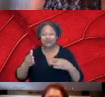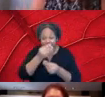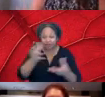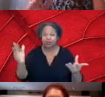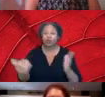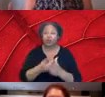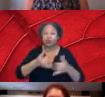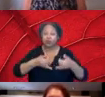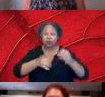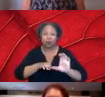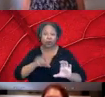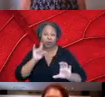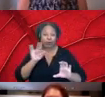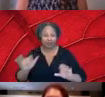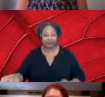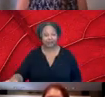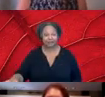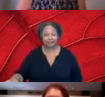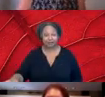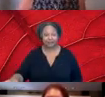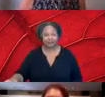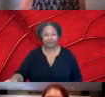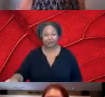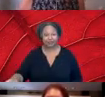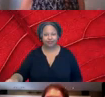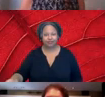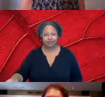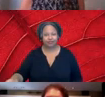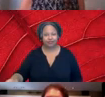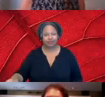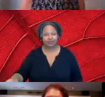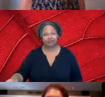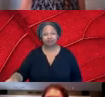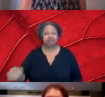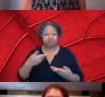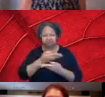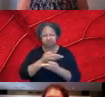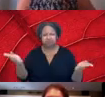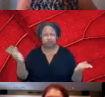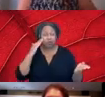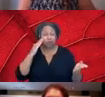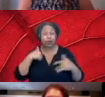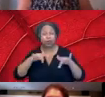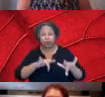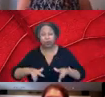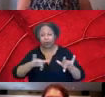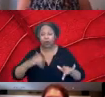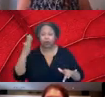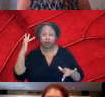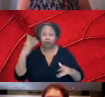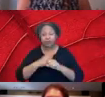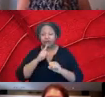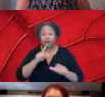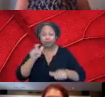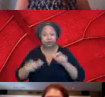All right, so everyone knows we're recording this session today so that we can make it available for folks who could not be here. As